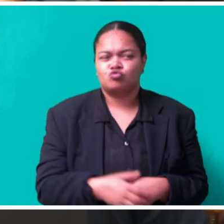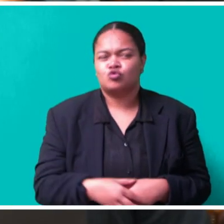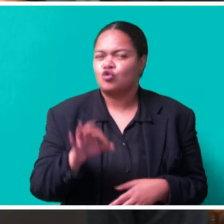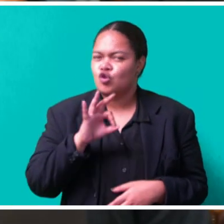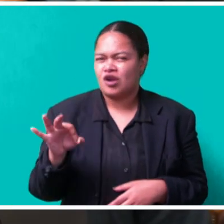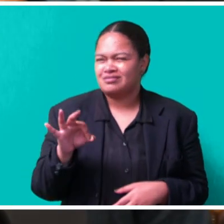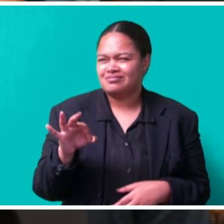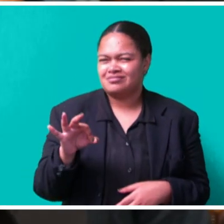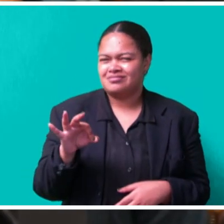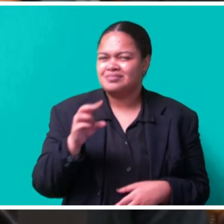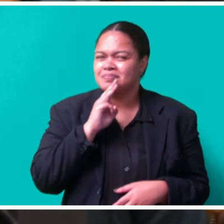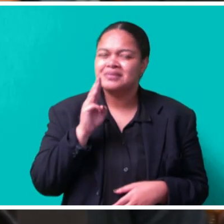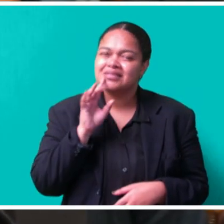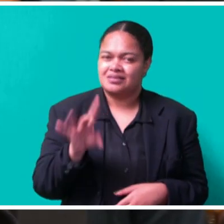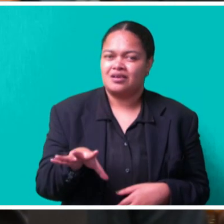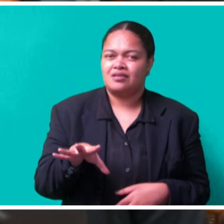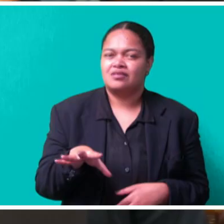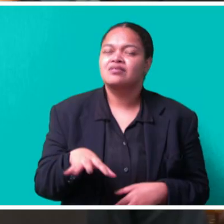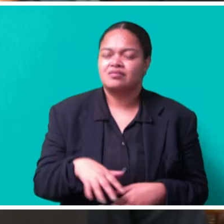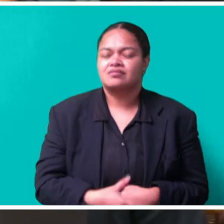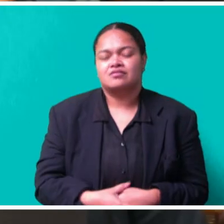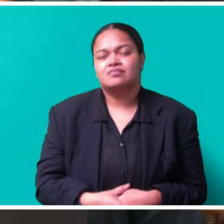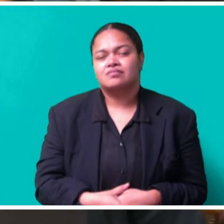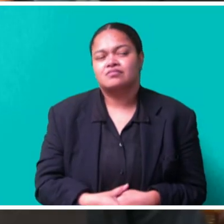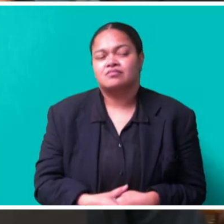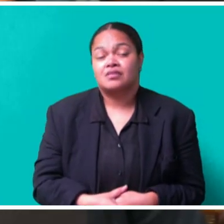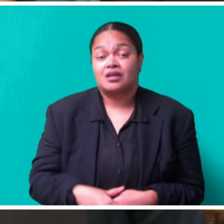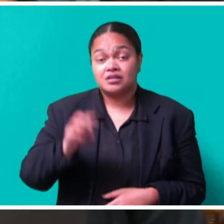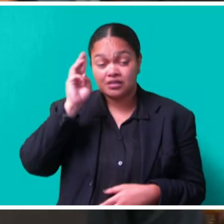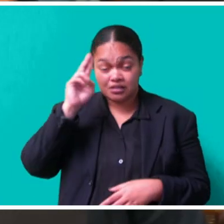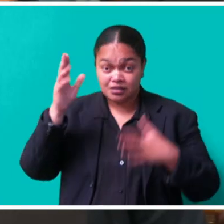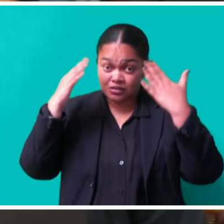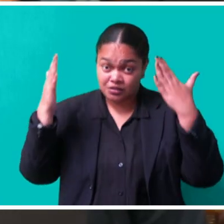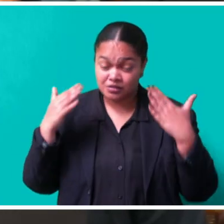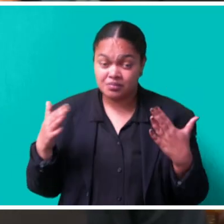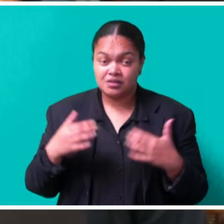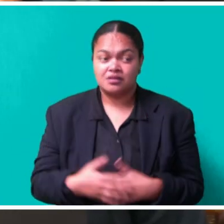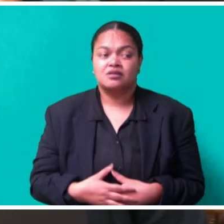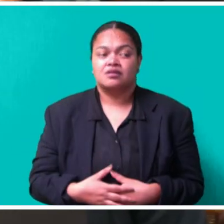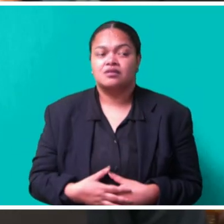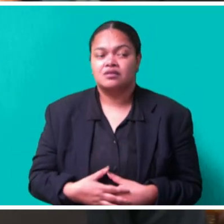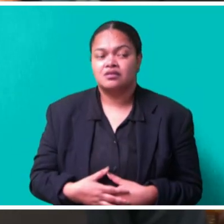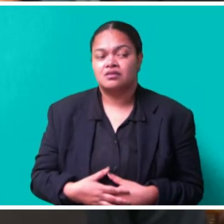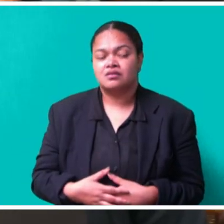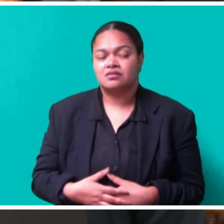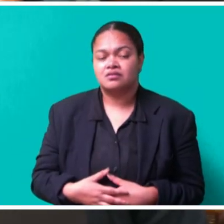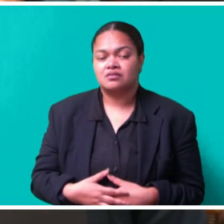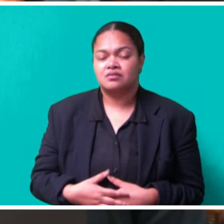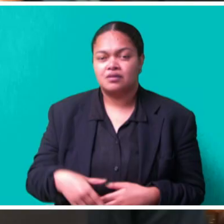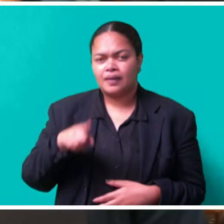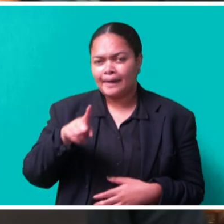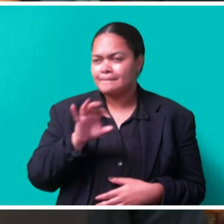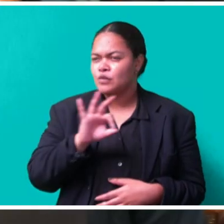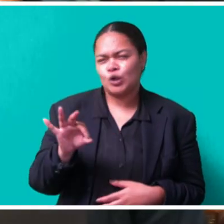uninterrupted to the greatest extent possible. Mr. Speaker, sir, fuel is not simply an